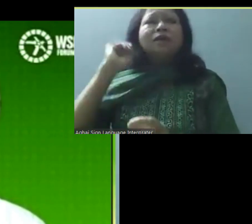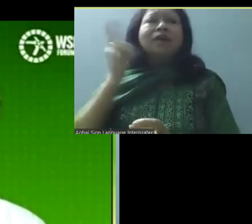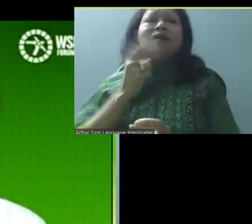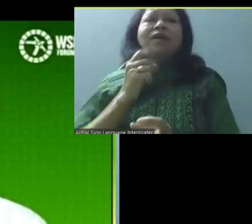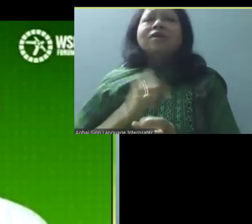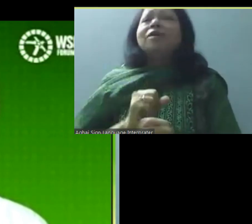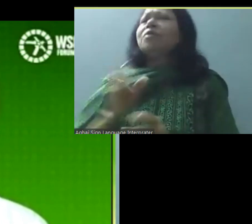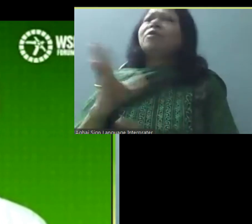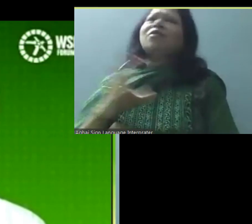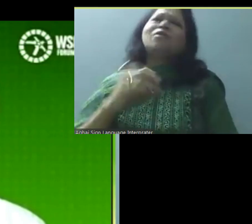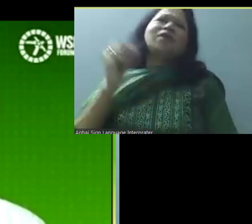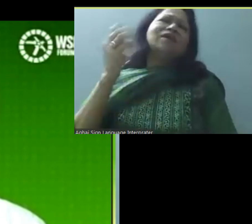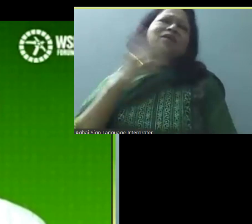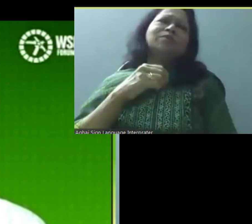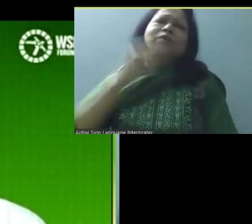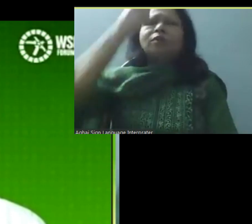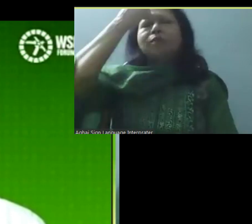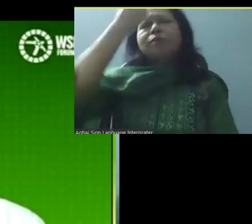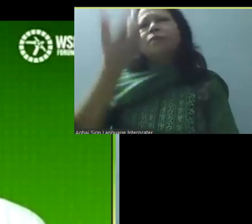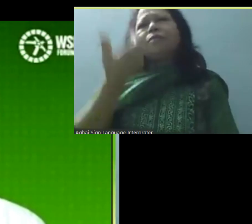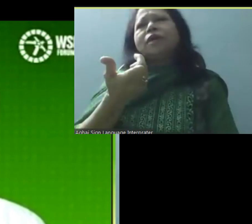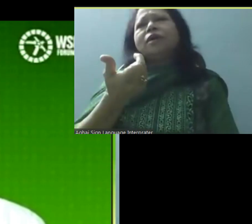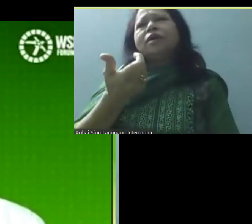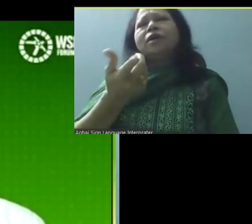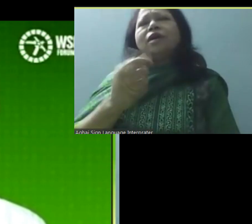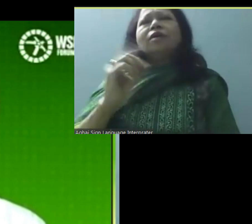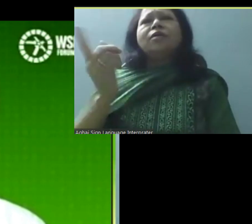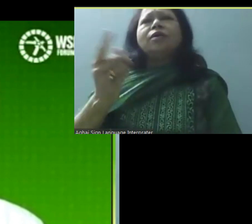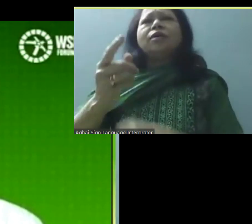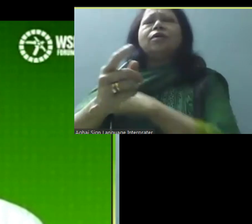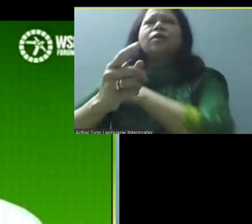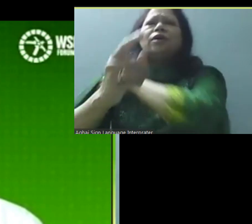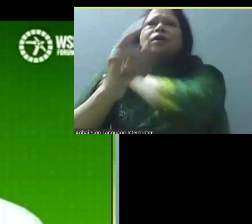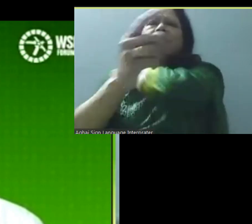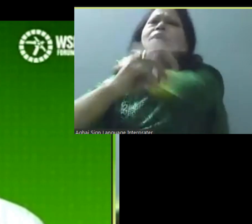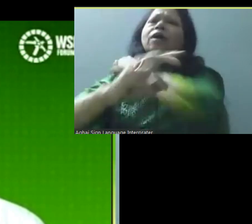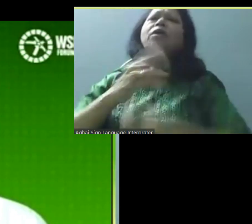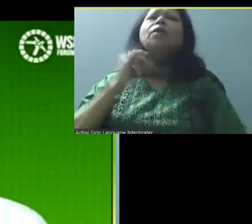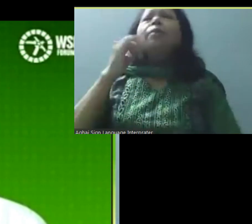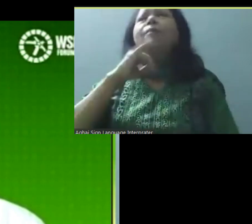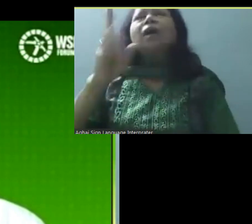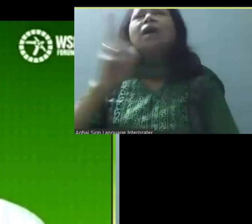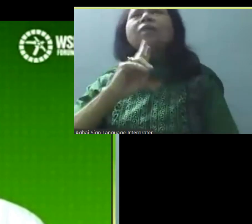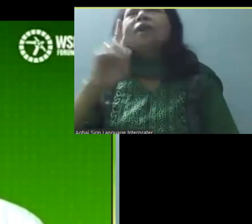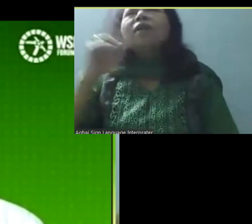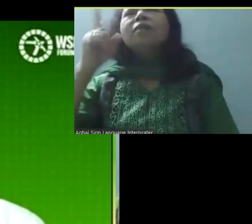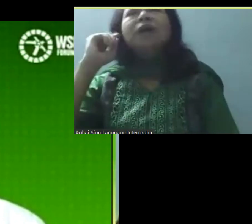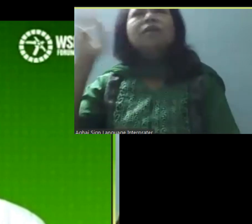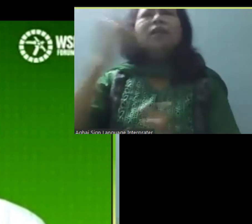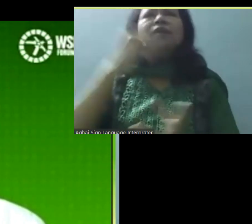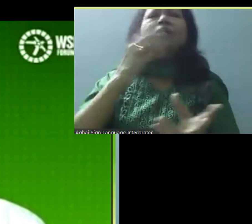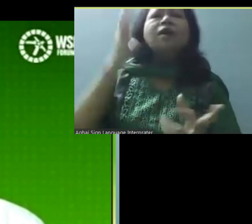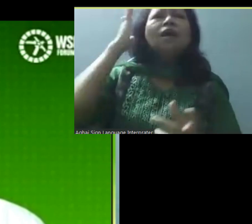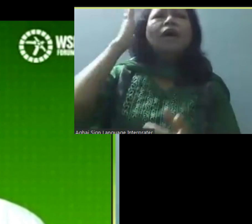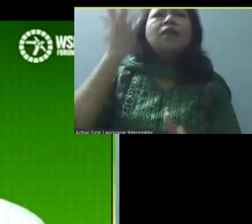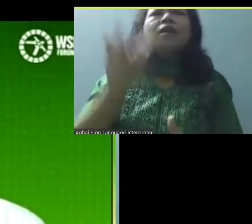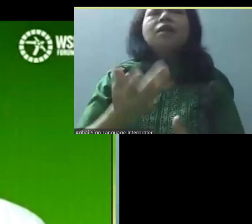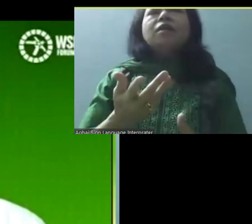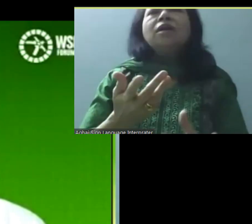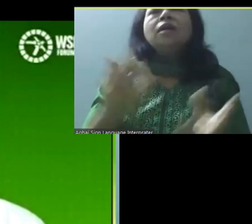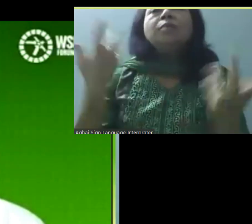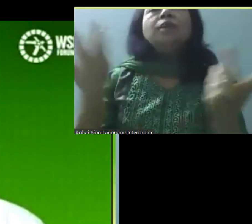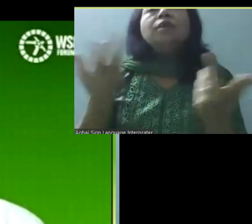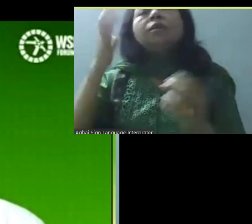first. Likewise, the no contact practices that are being advocated as